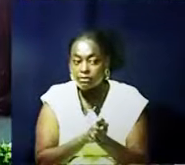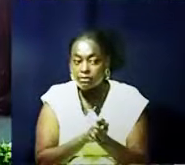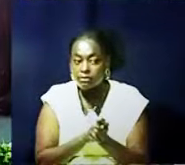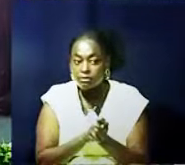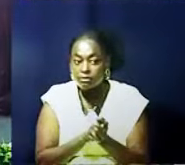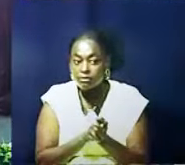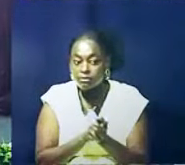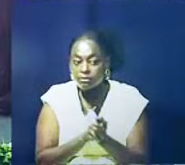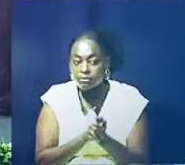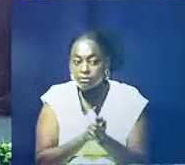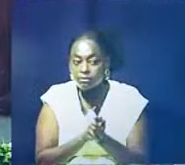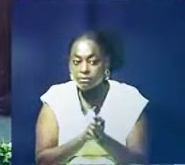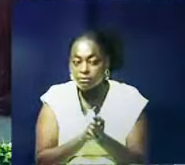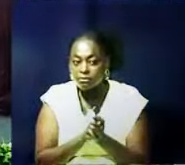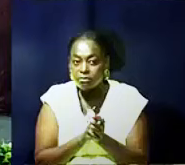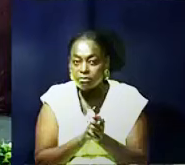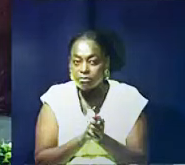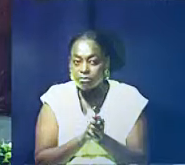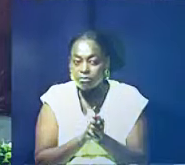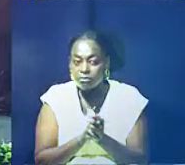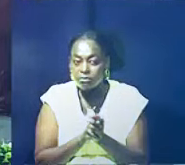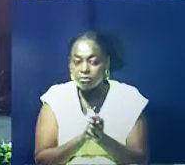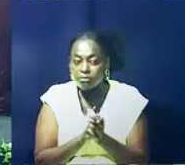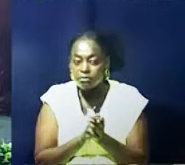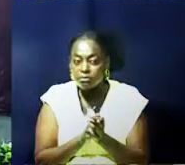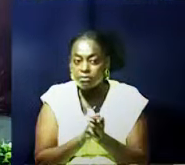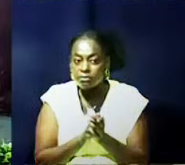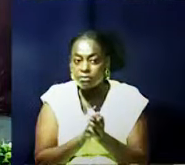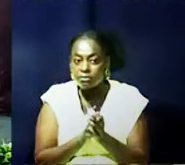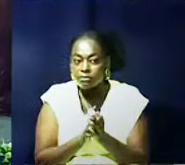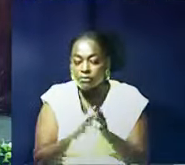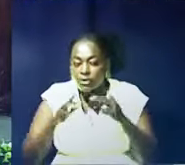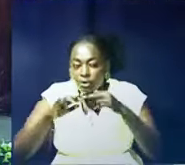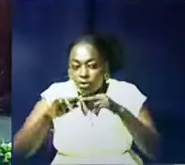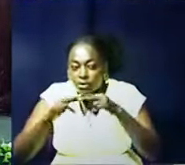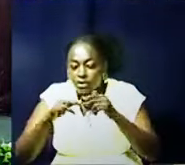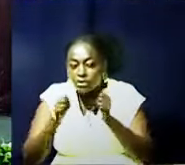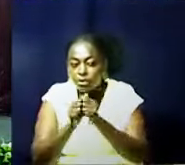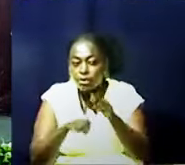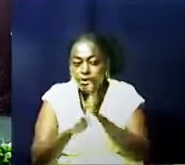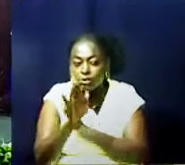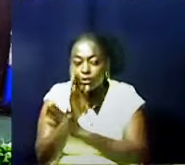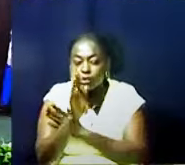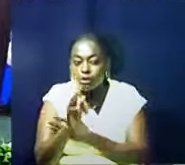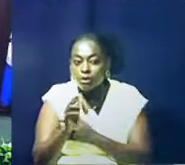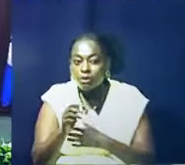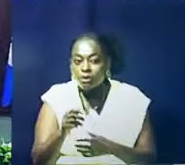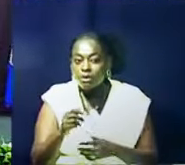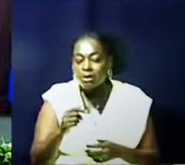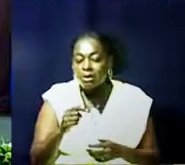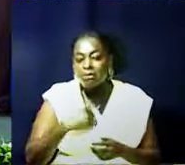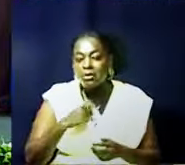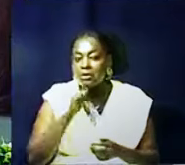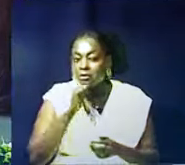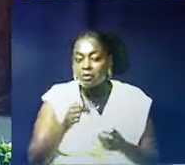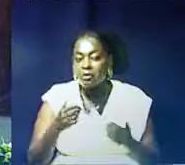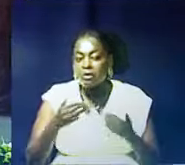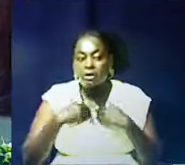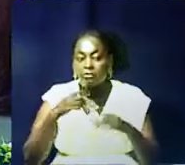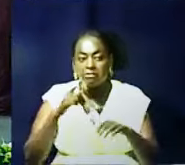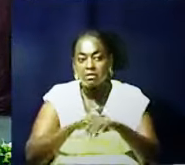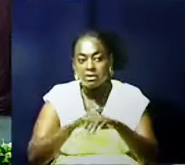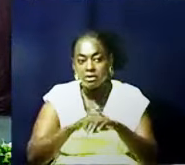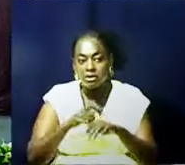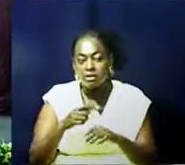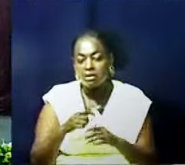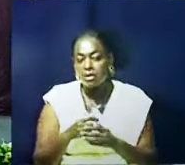I uncle family, Yanko Paul, when I was at a bibber Kaho, now a yay, I said, Embrami, Woma, Sa, and Yeme, some